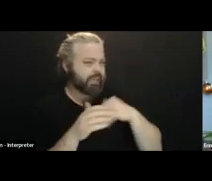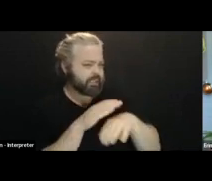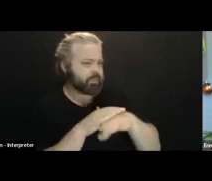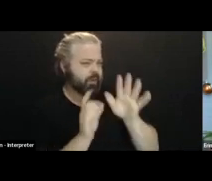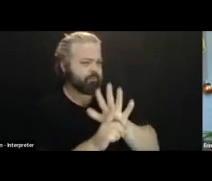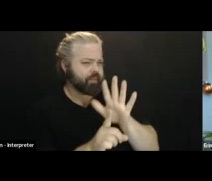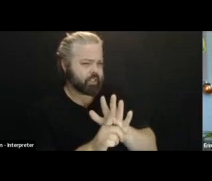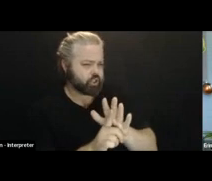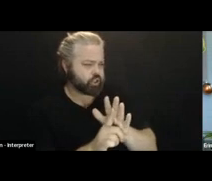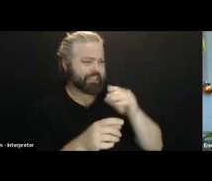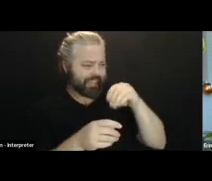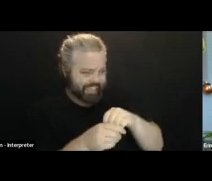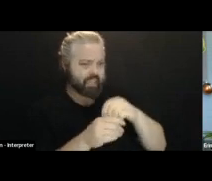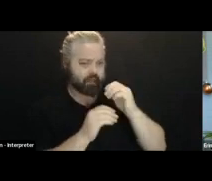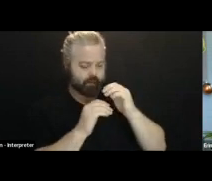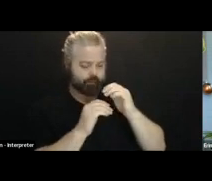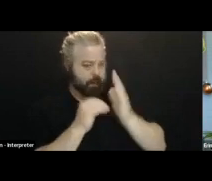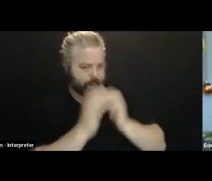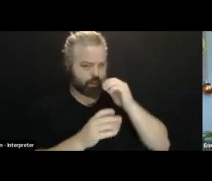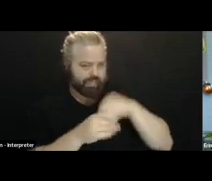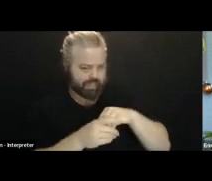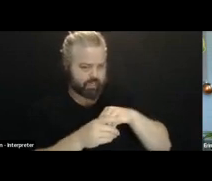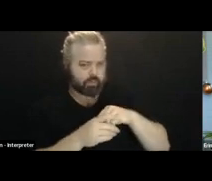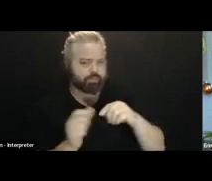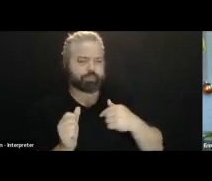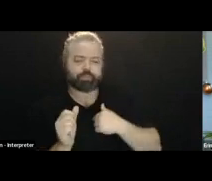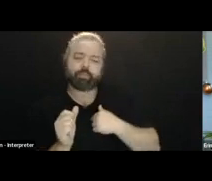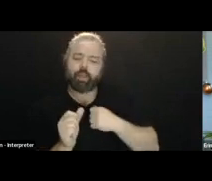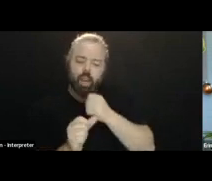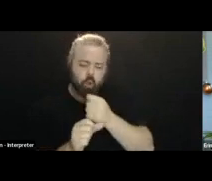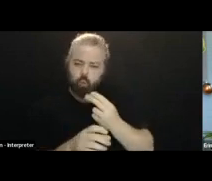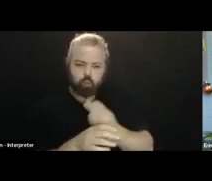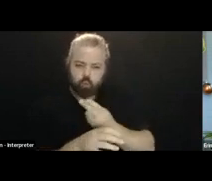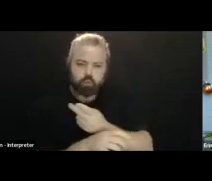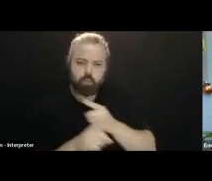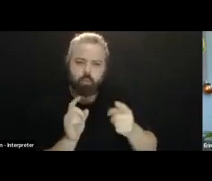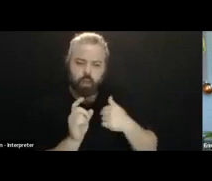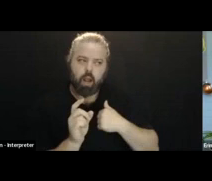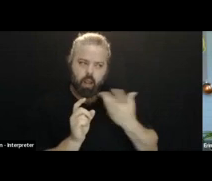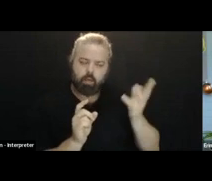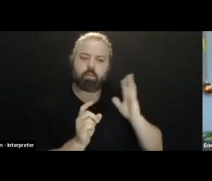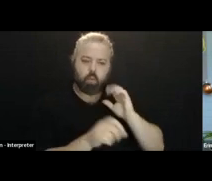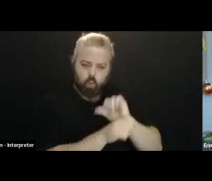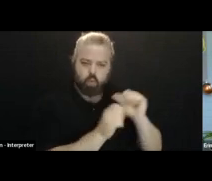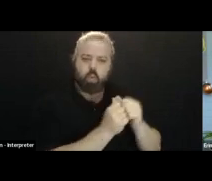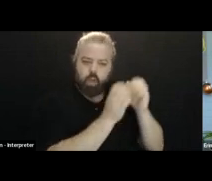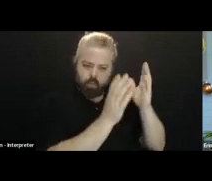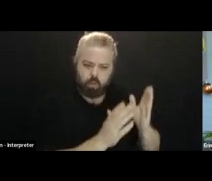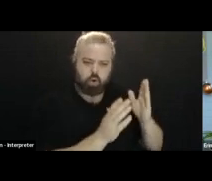into InDesign, and although I do not use it, I have worked with someone who does in our marketing